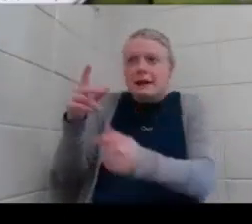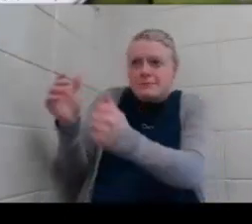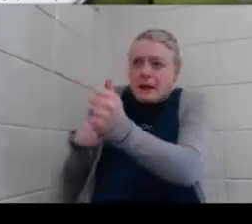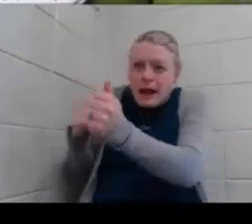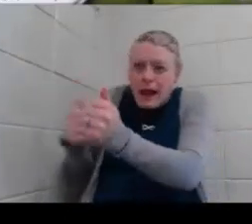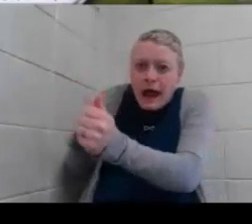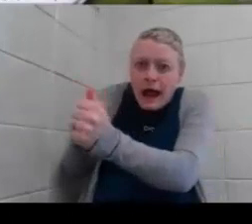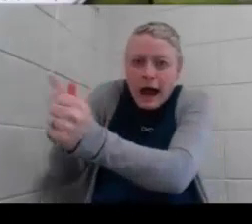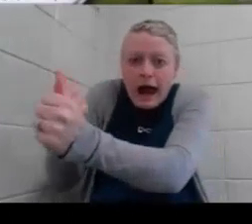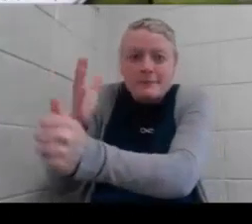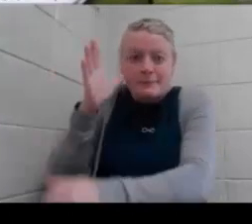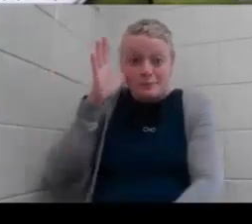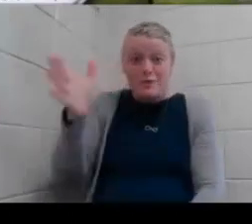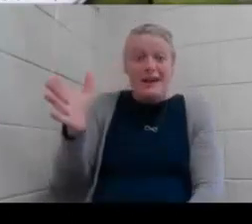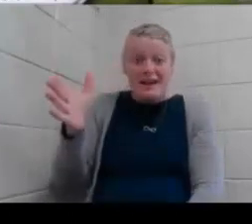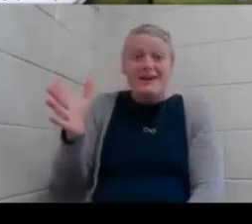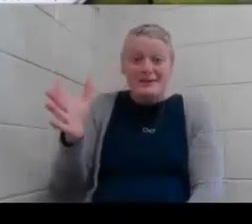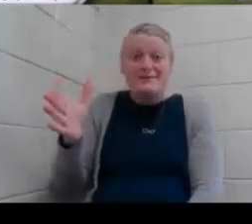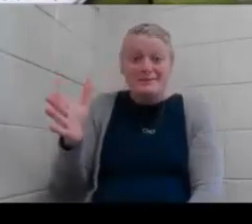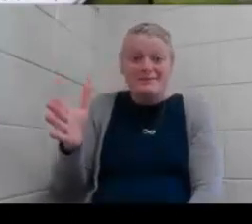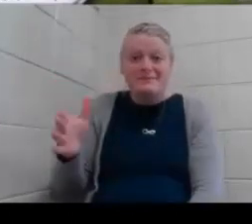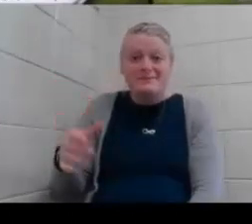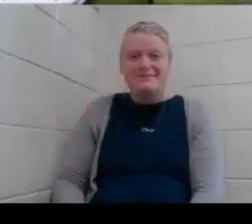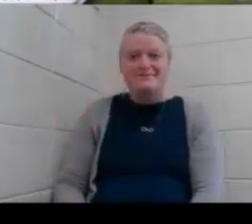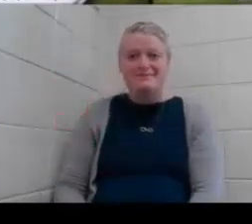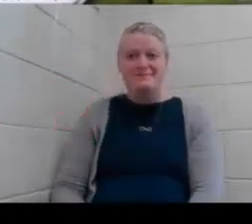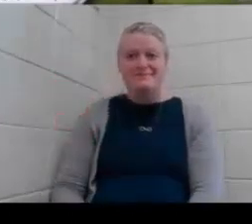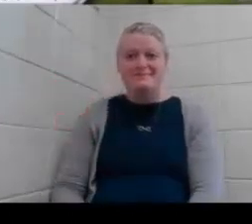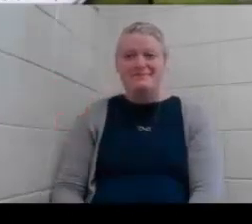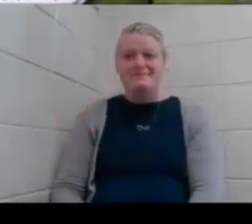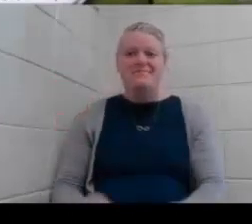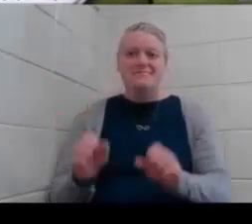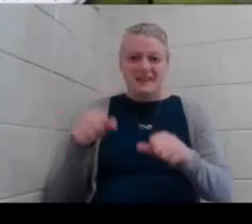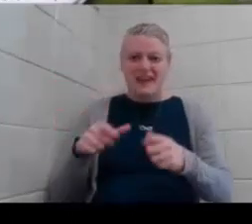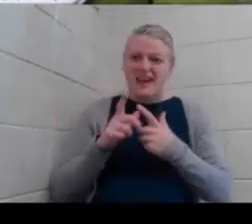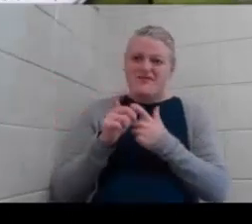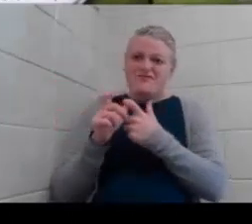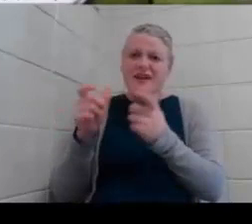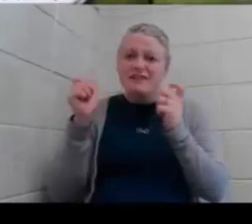eyesight, and when they see something, then they chase it.